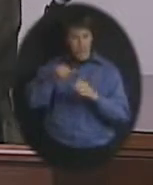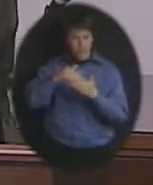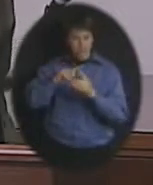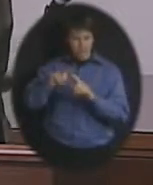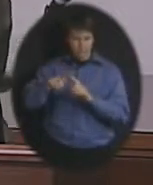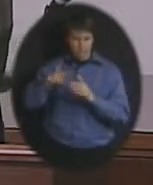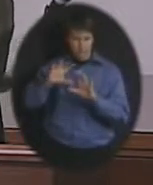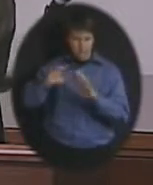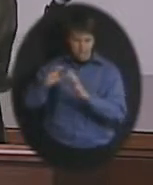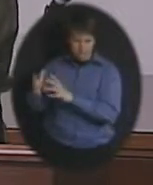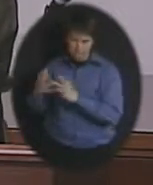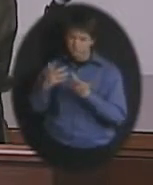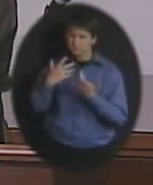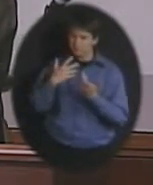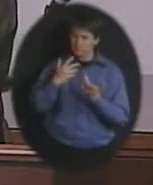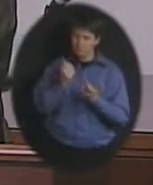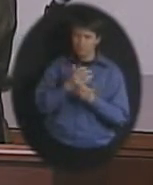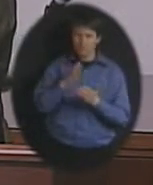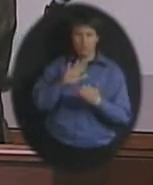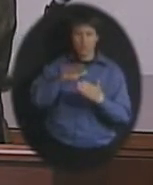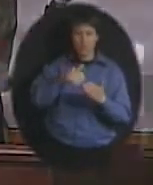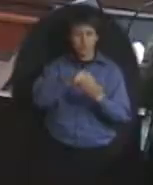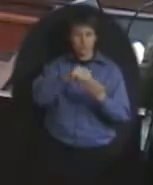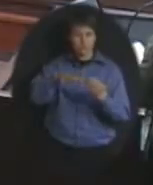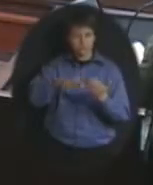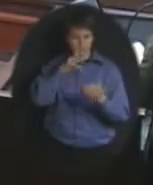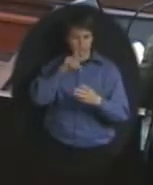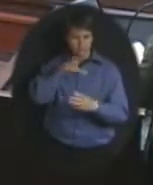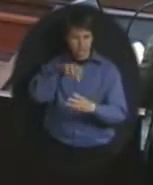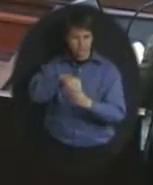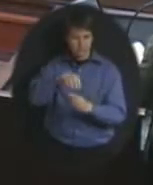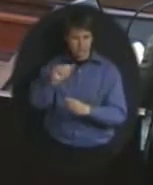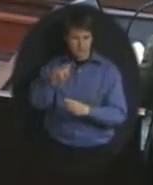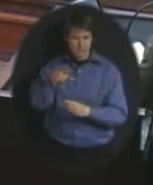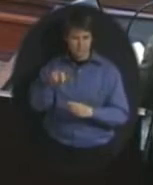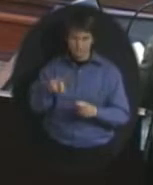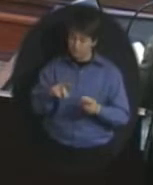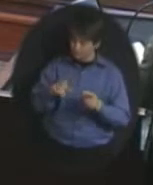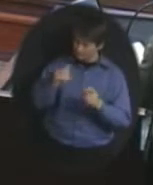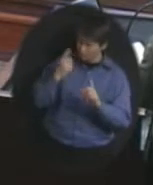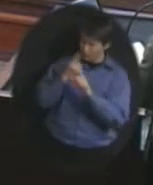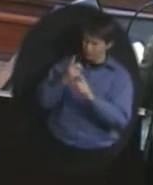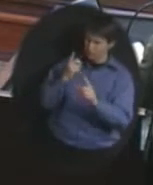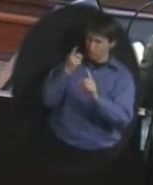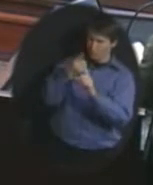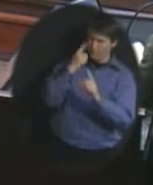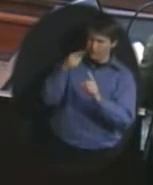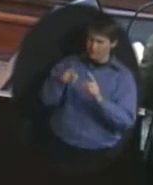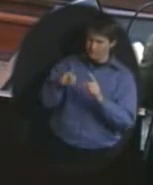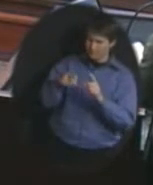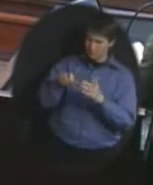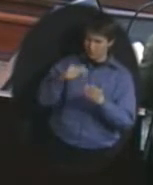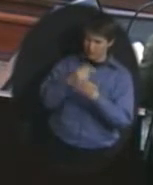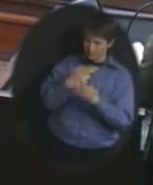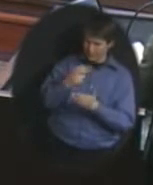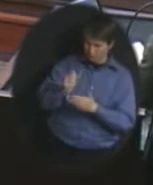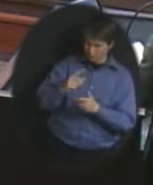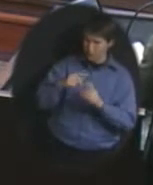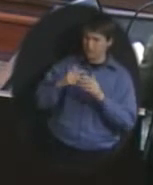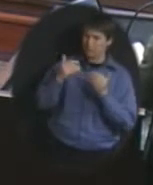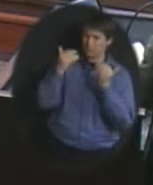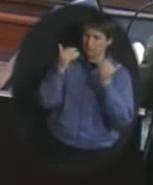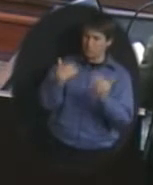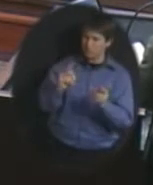the students that have been in Avid. Mm-hmm. And the goal really is for these students to graduate and then pursue a